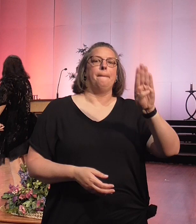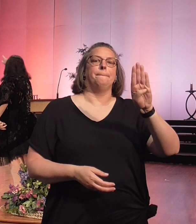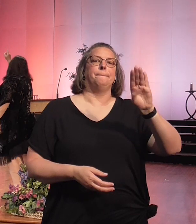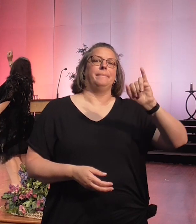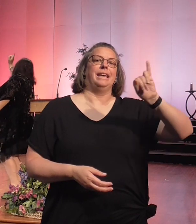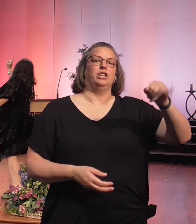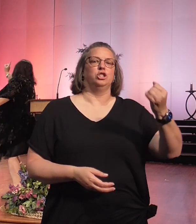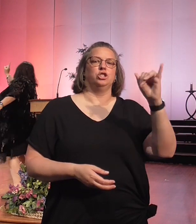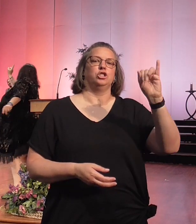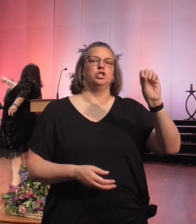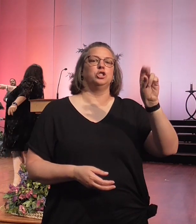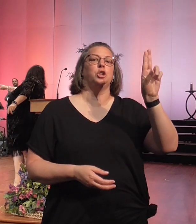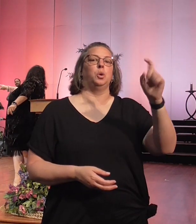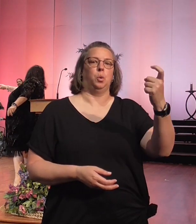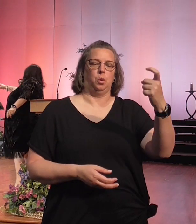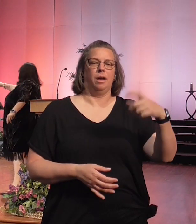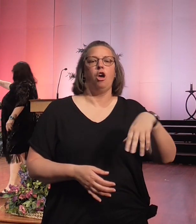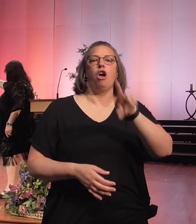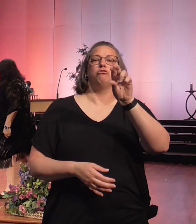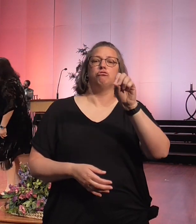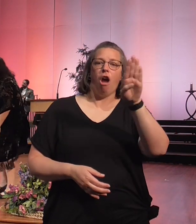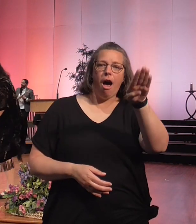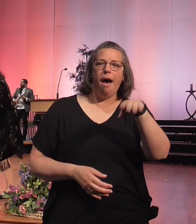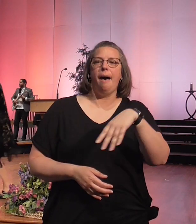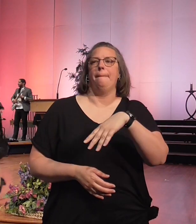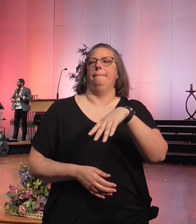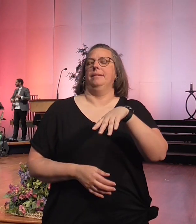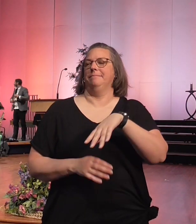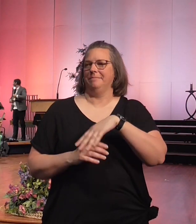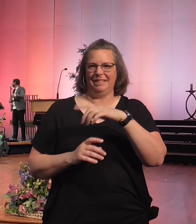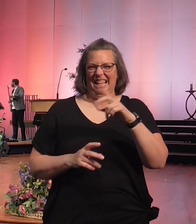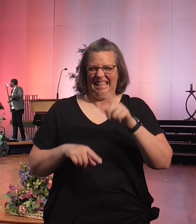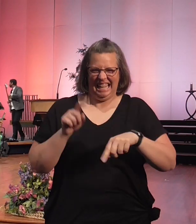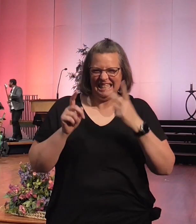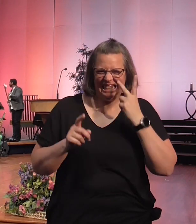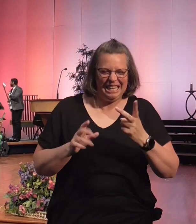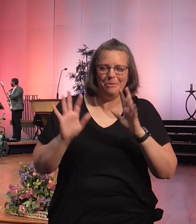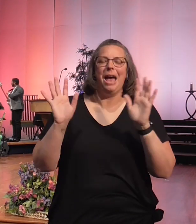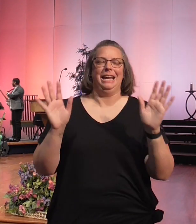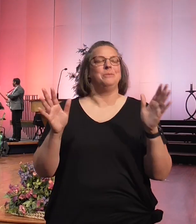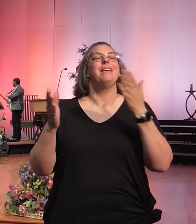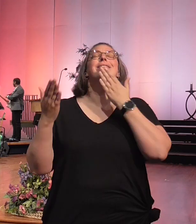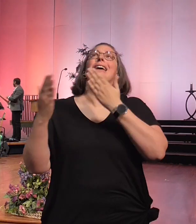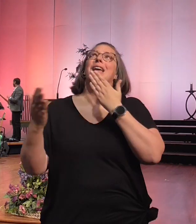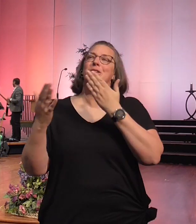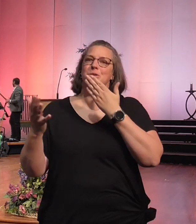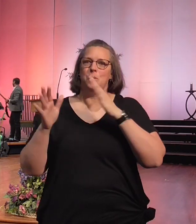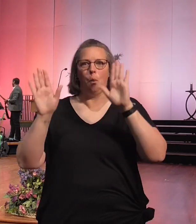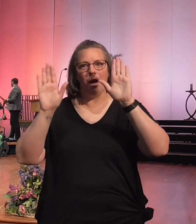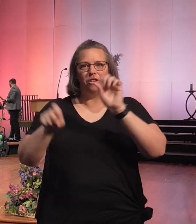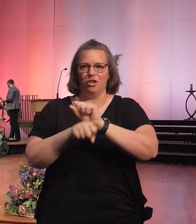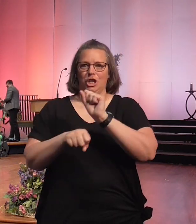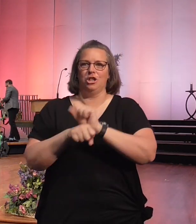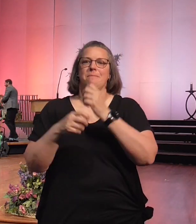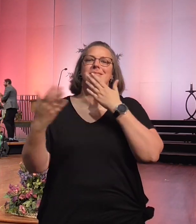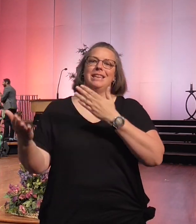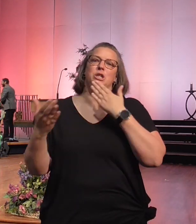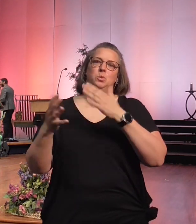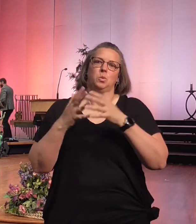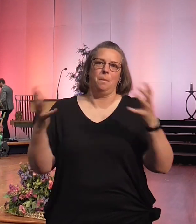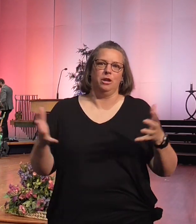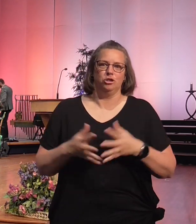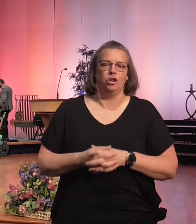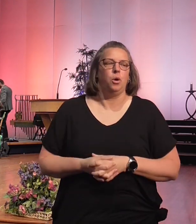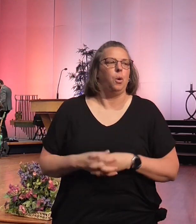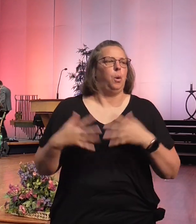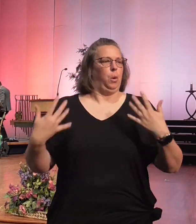Barbosa, Larry Thompson, and Rob Lowe is back there somewhere. I can't see him. Thank you so much. Wonderful job. Thank you, thank you.